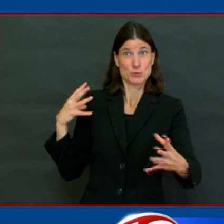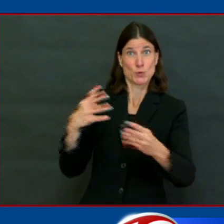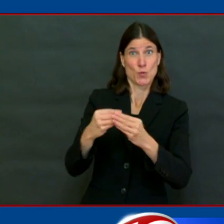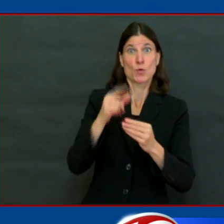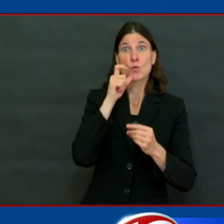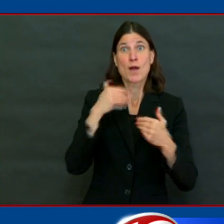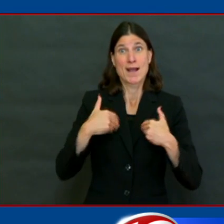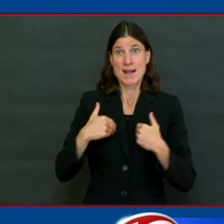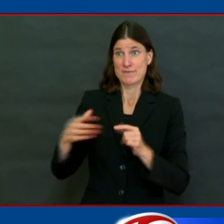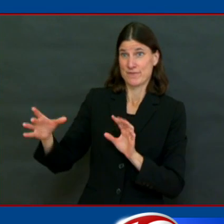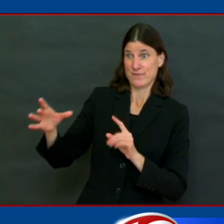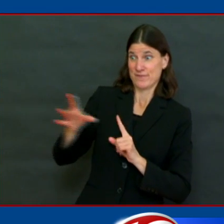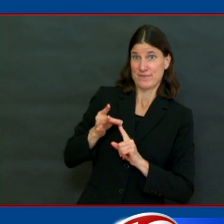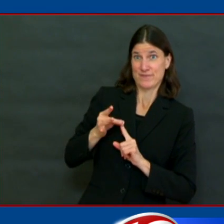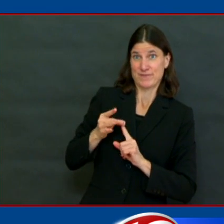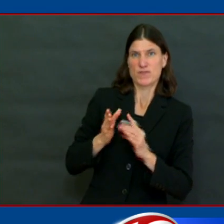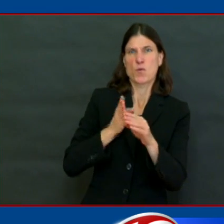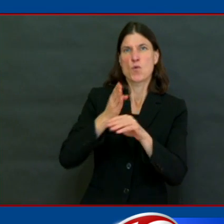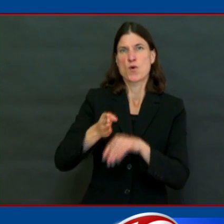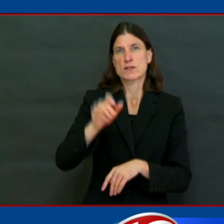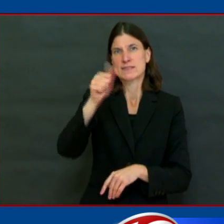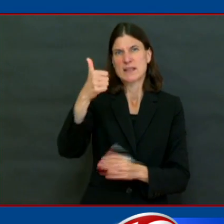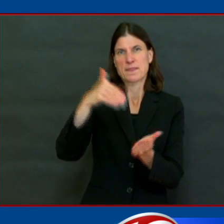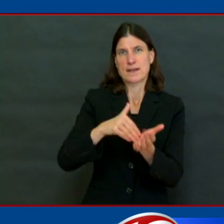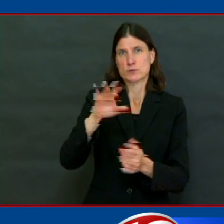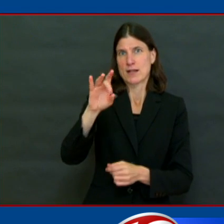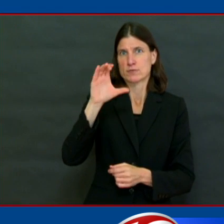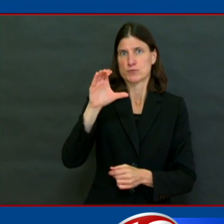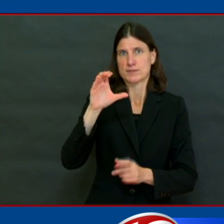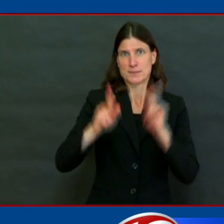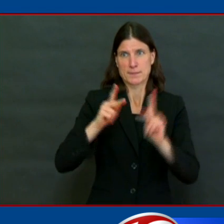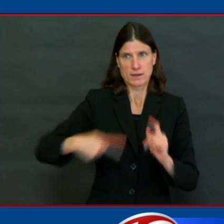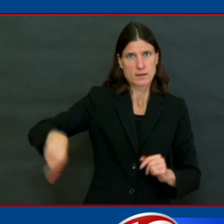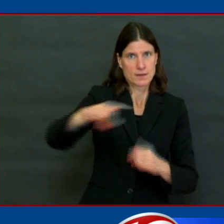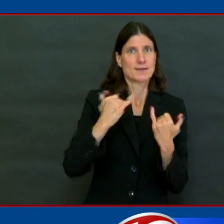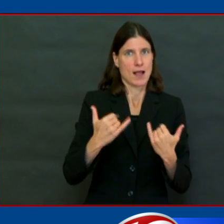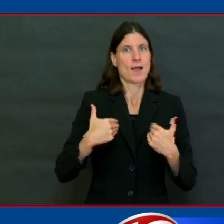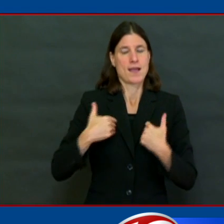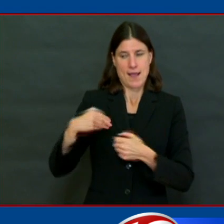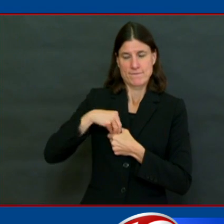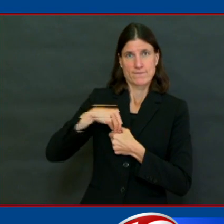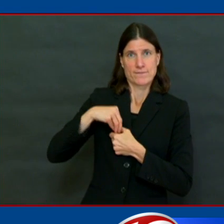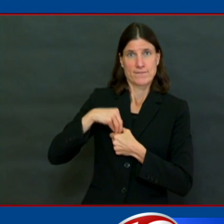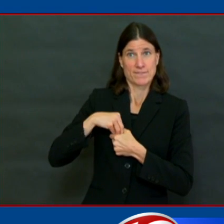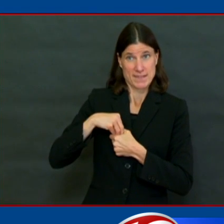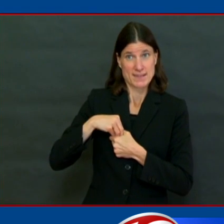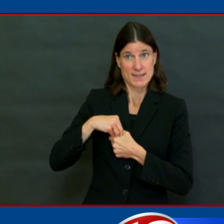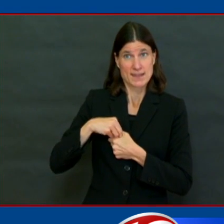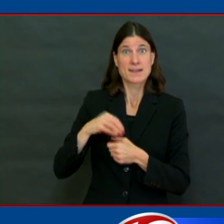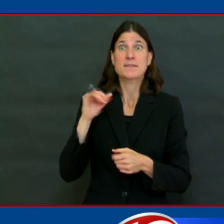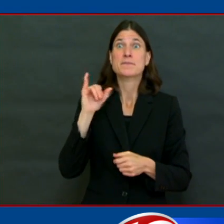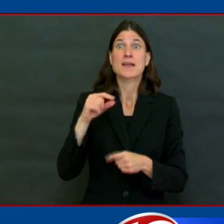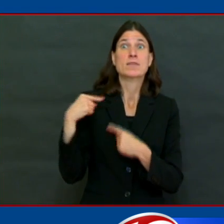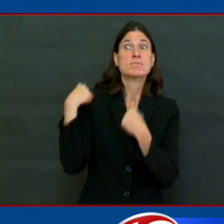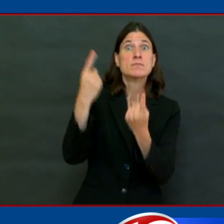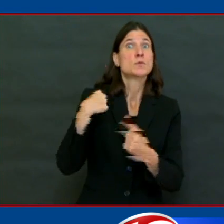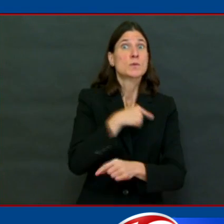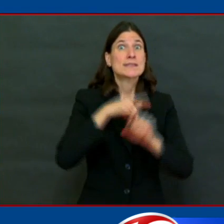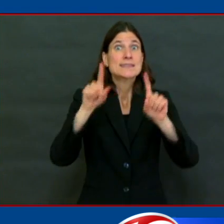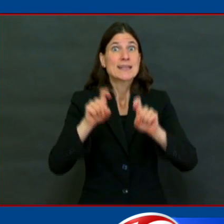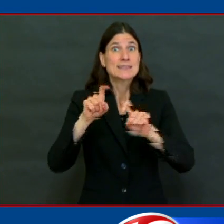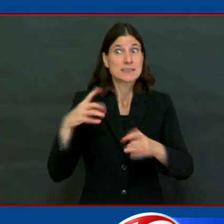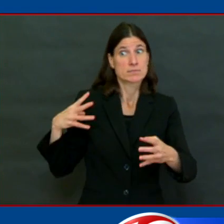roughly 10,800 out of the 85,000 tests that we have done as a state.